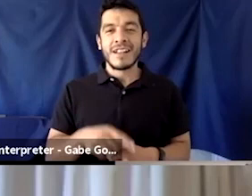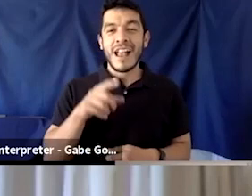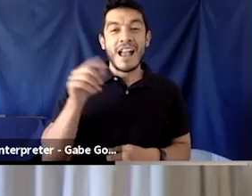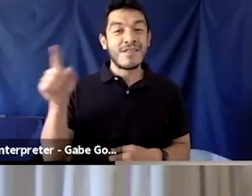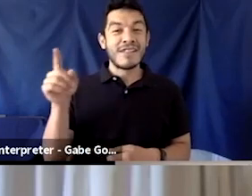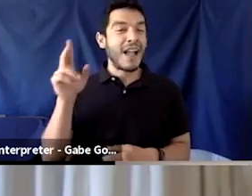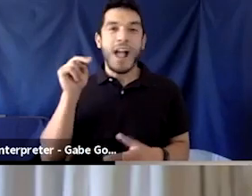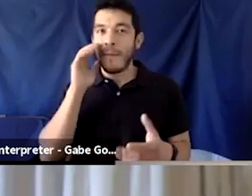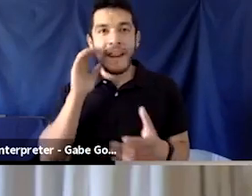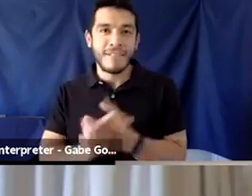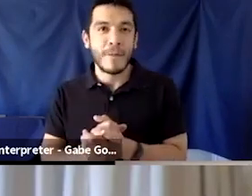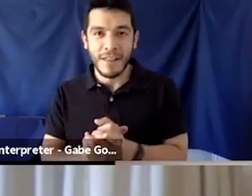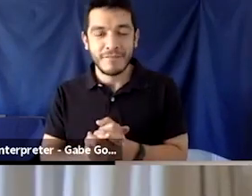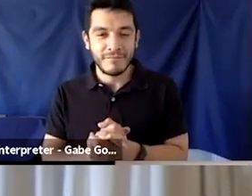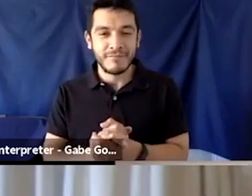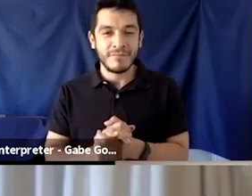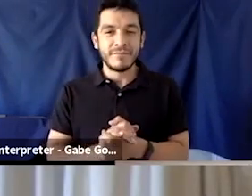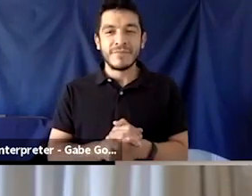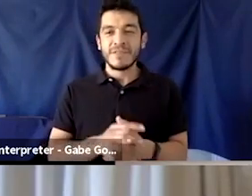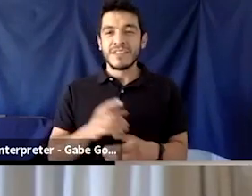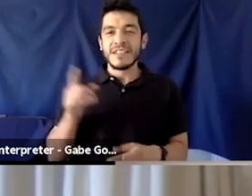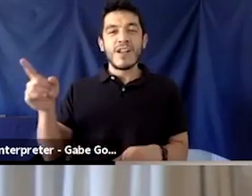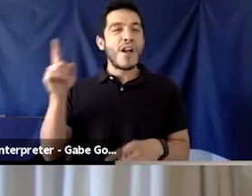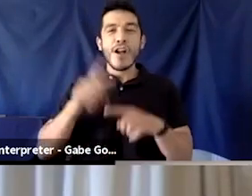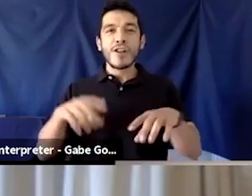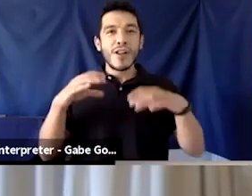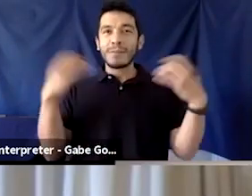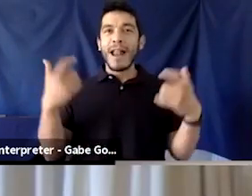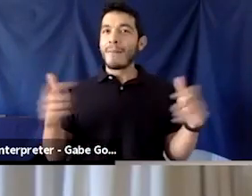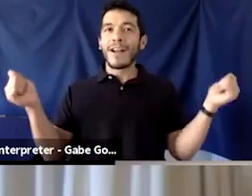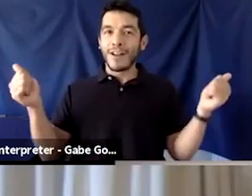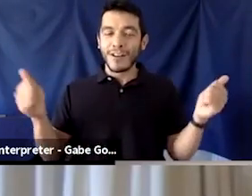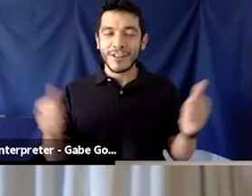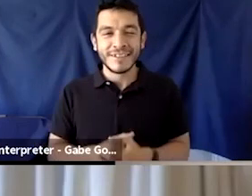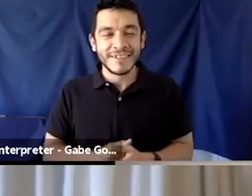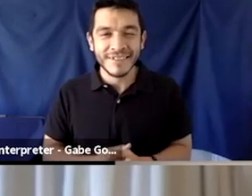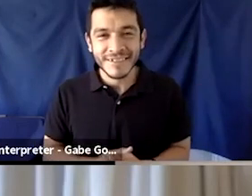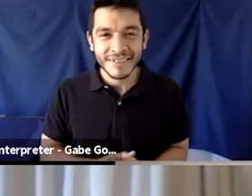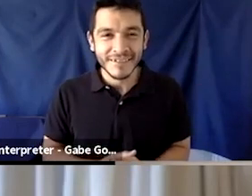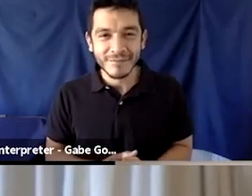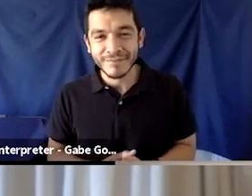unbelievable. Just couldn't smile broader. Um,